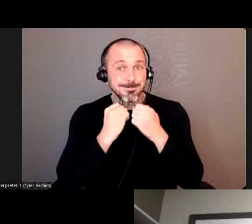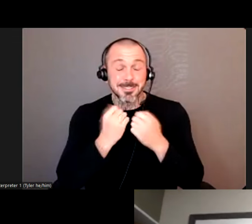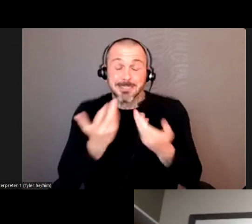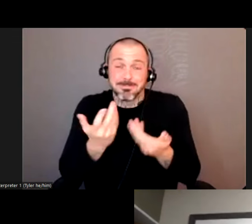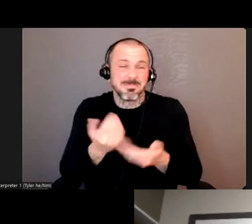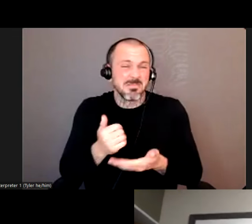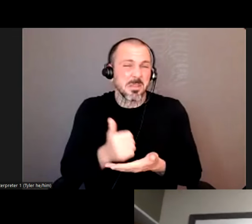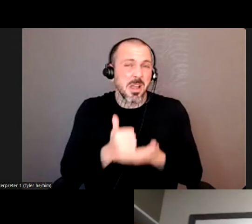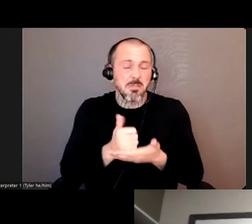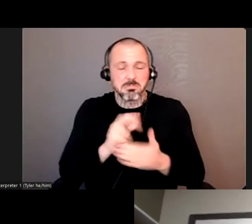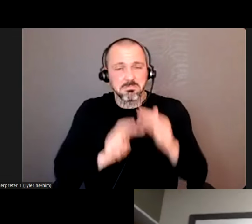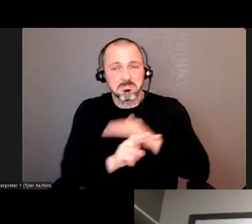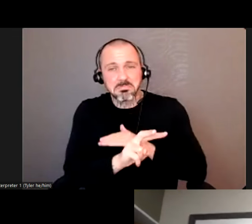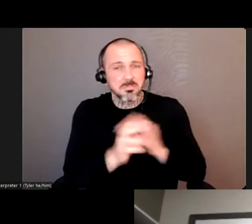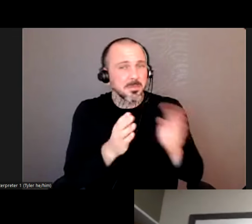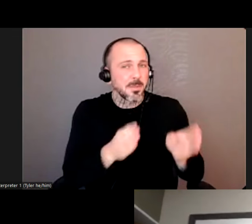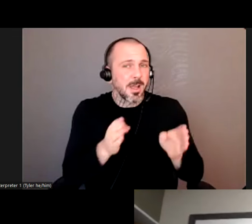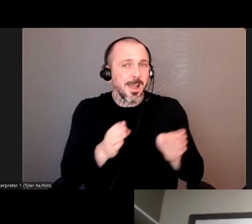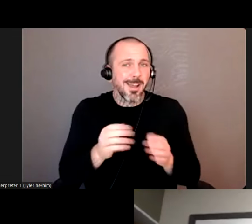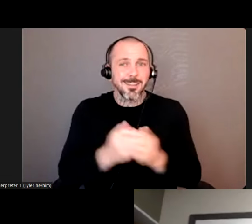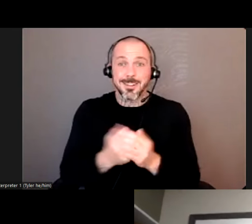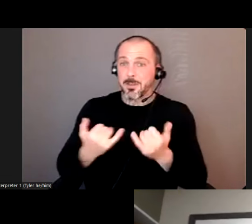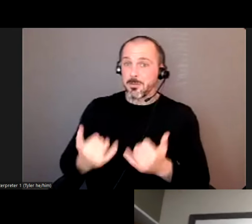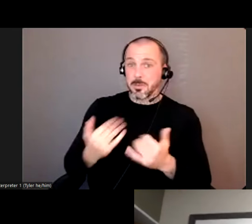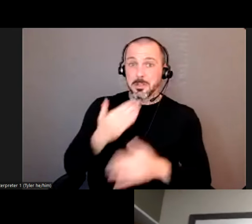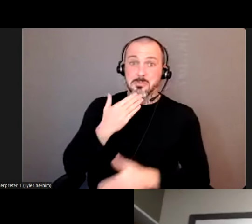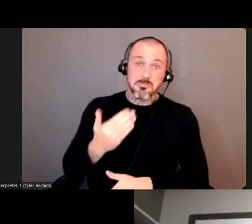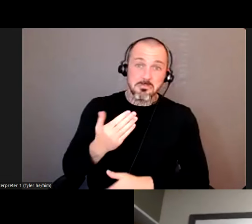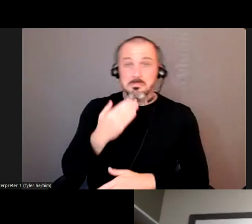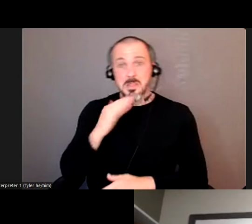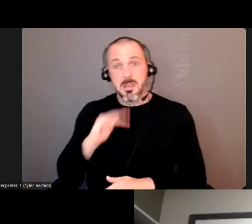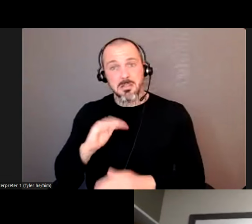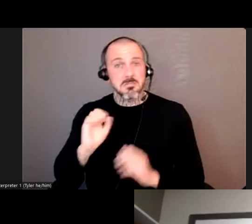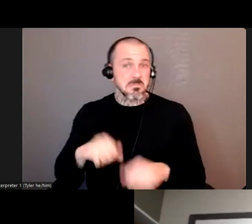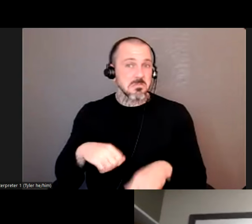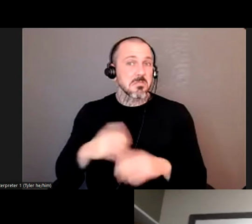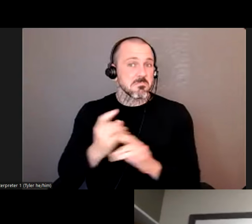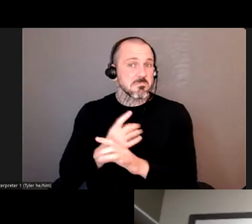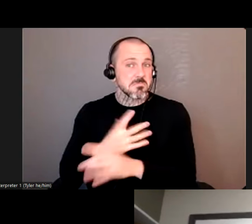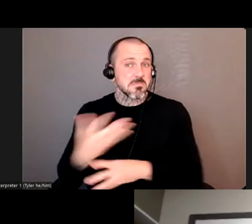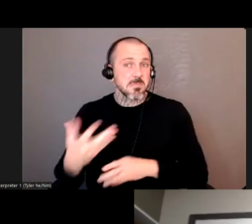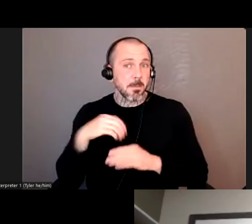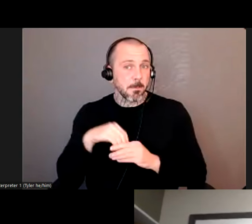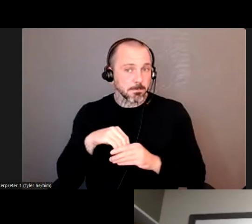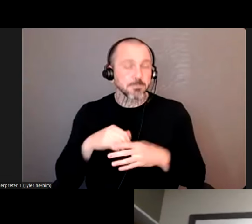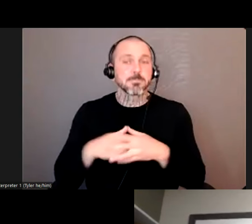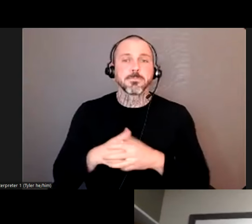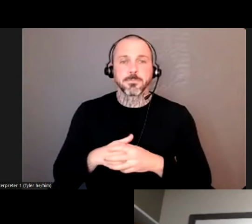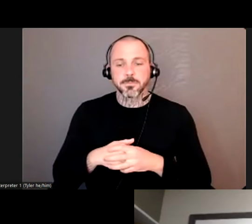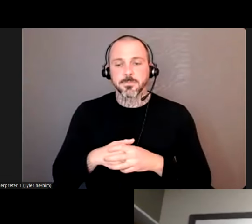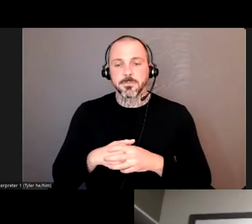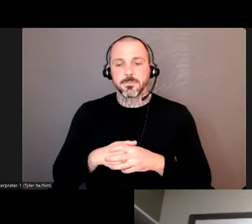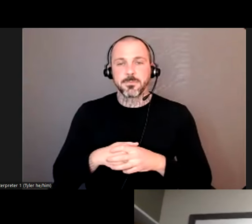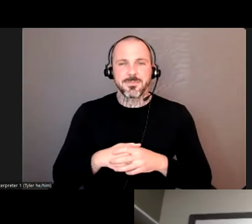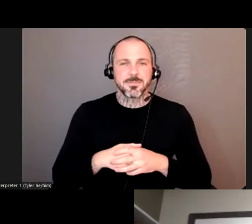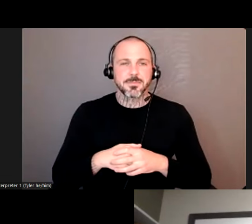where we're going and how we did today. We will send again that follow-up information. I do want, as people